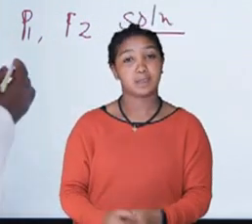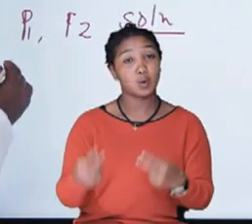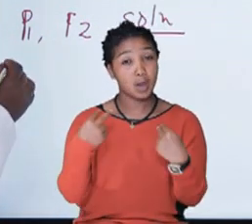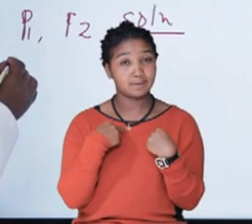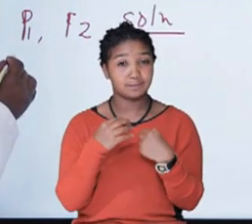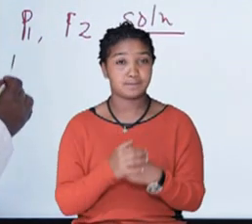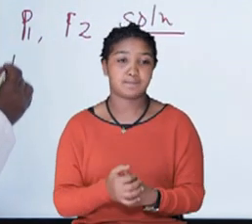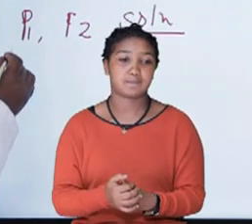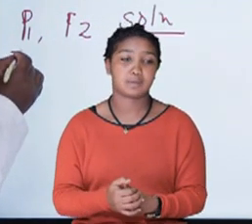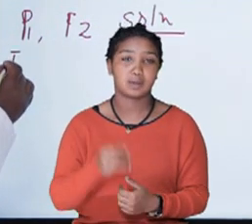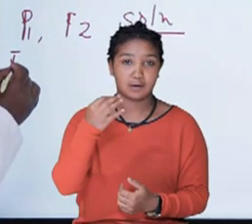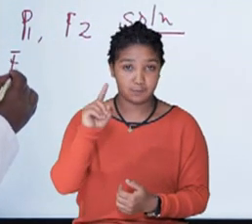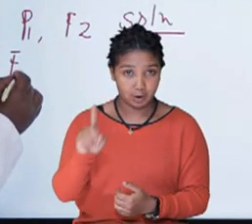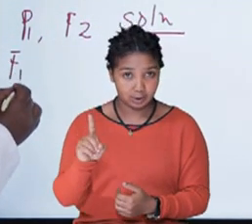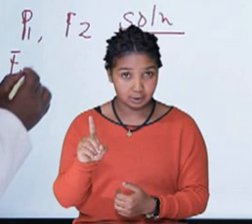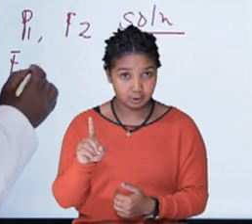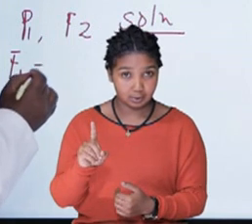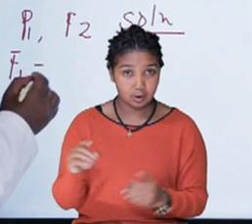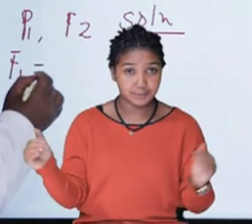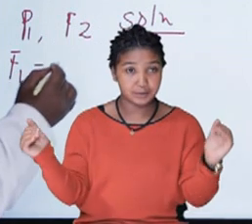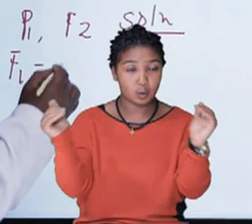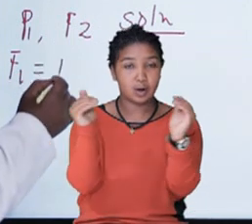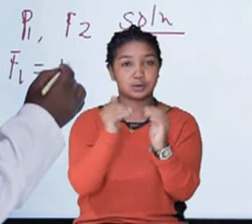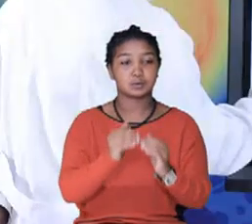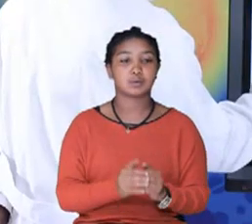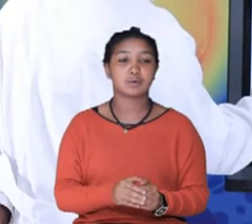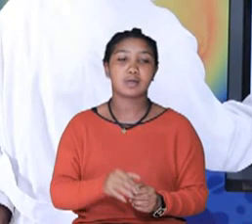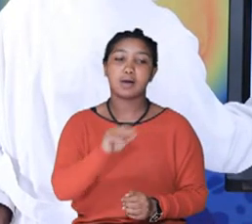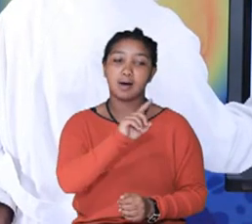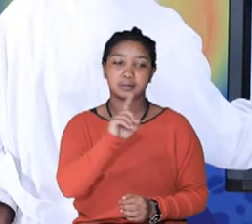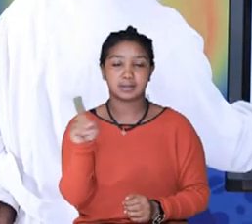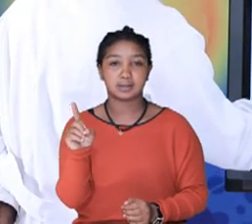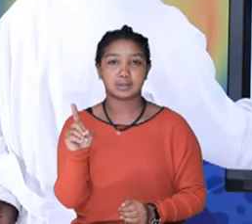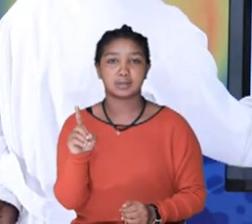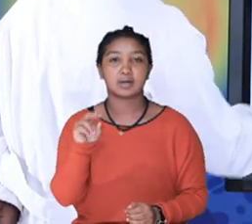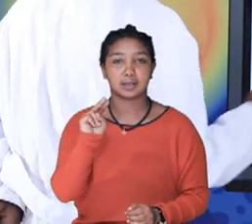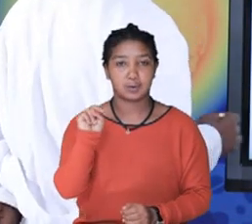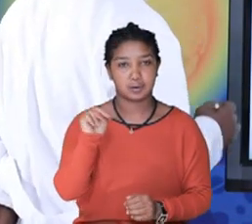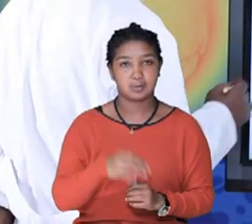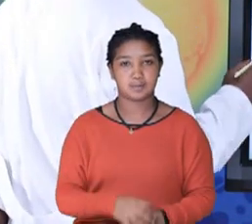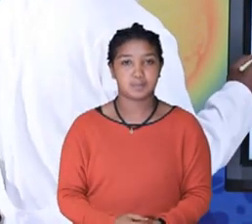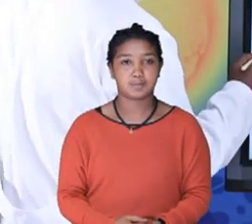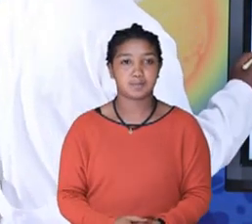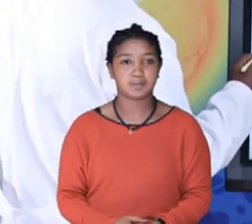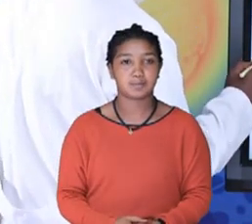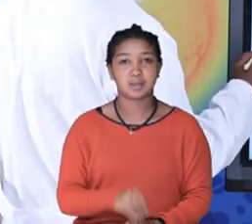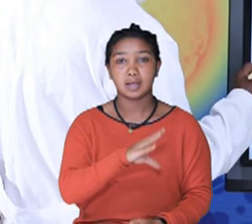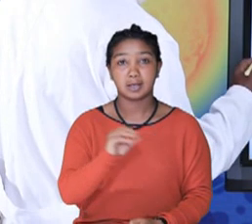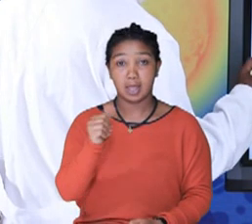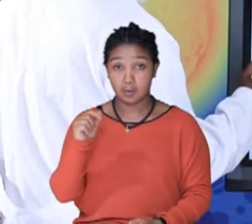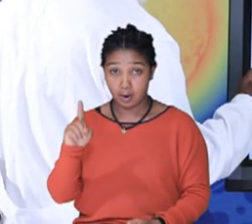We have F1 is equals to 100 Newton